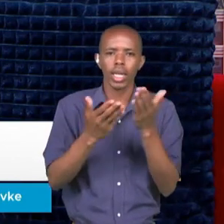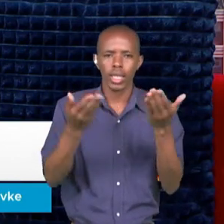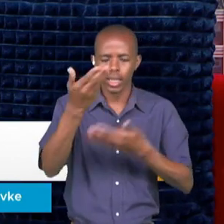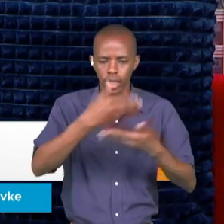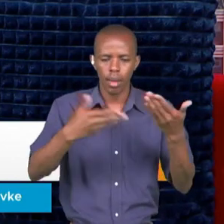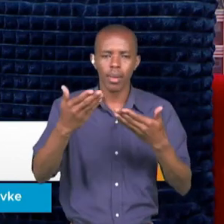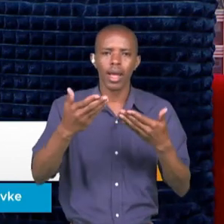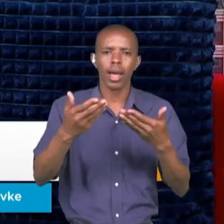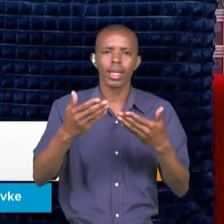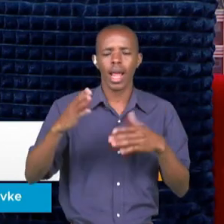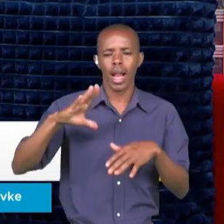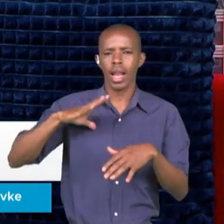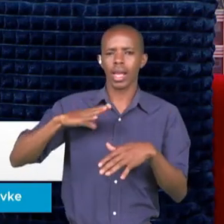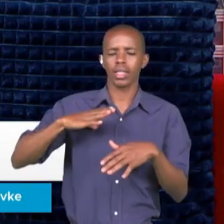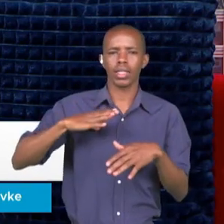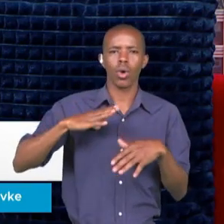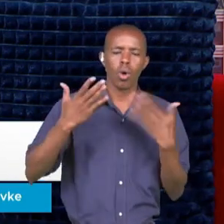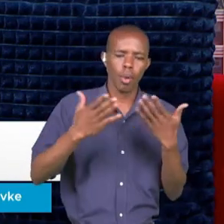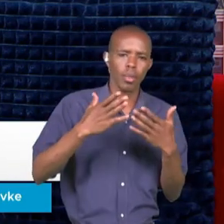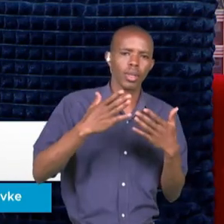some laxity mm-hmm. or maybe lack of